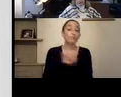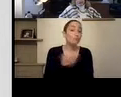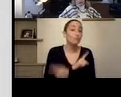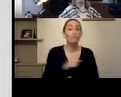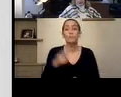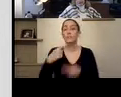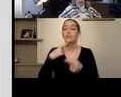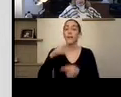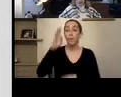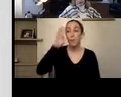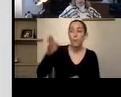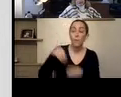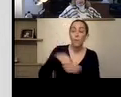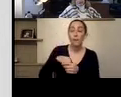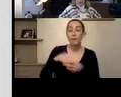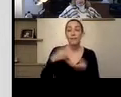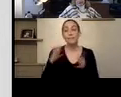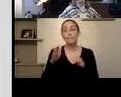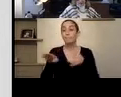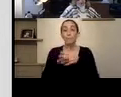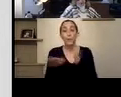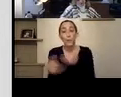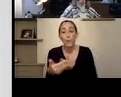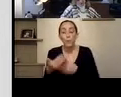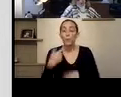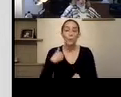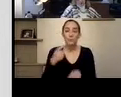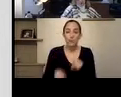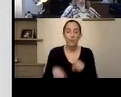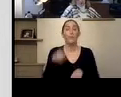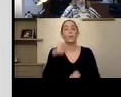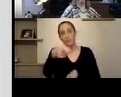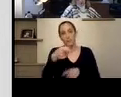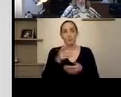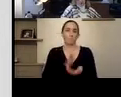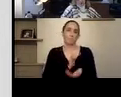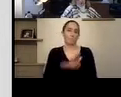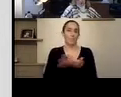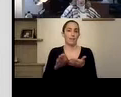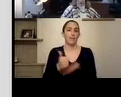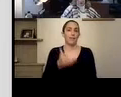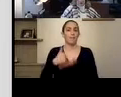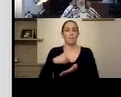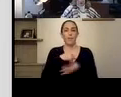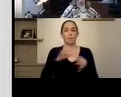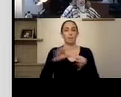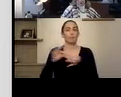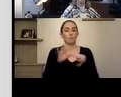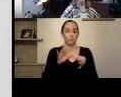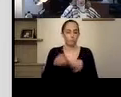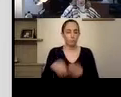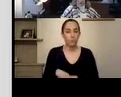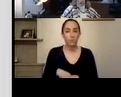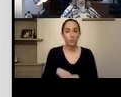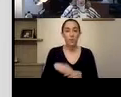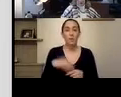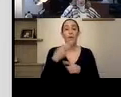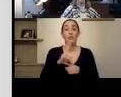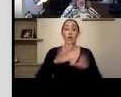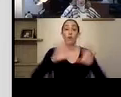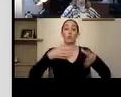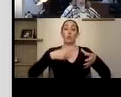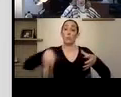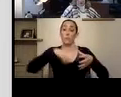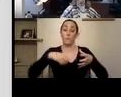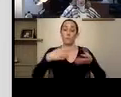to know each other even in this remote world. We wanted to unite the larger HR group with a place to gather